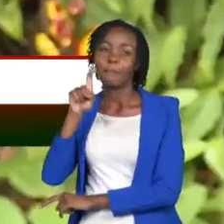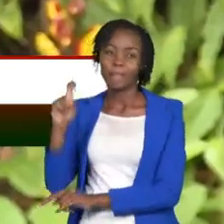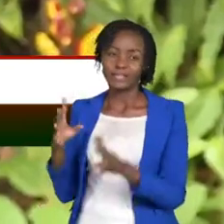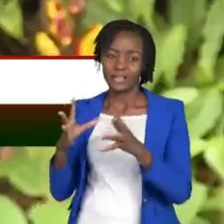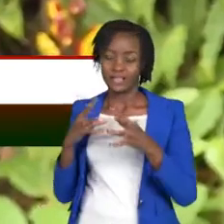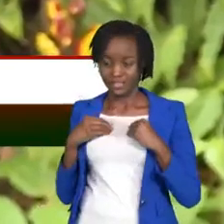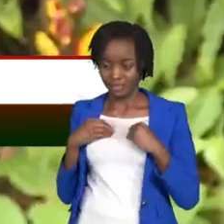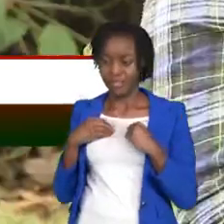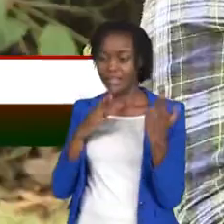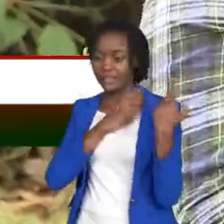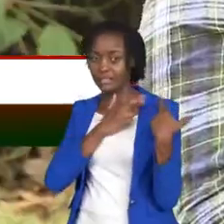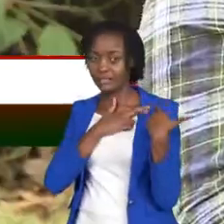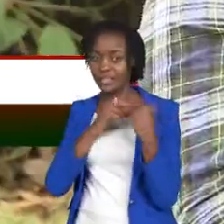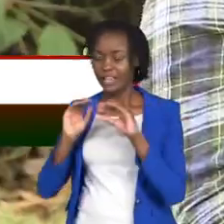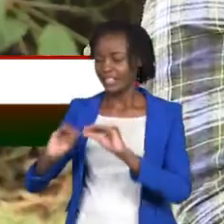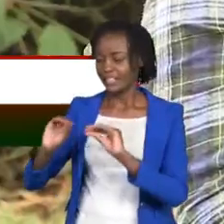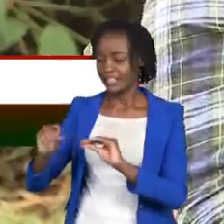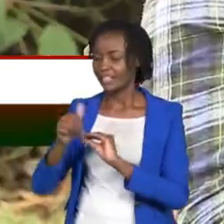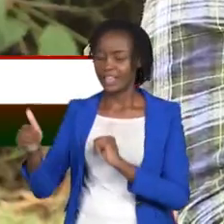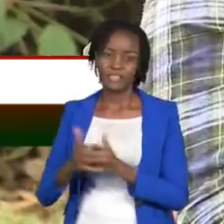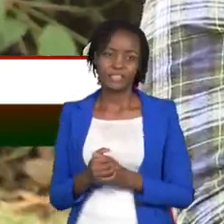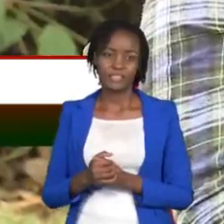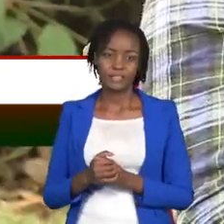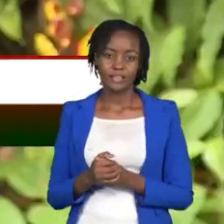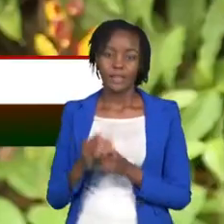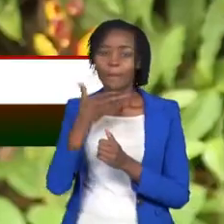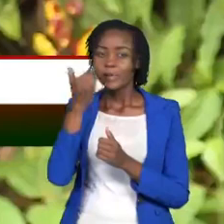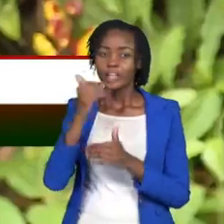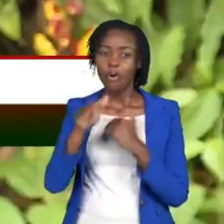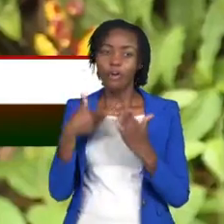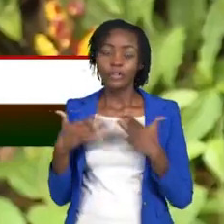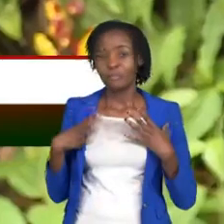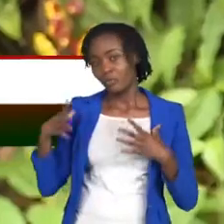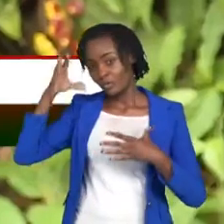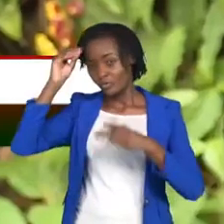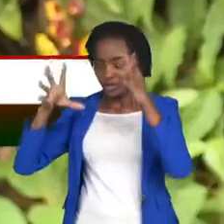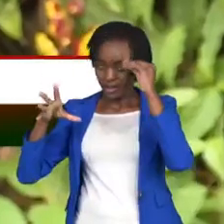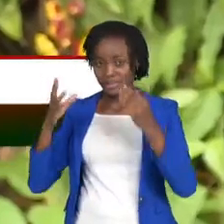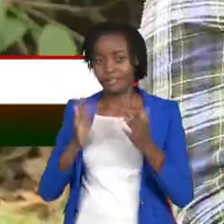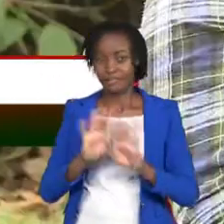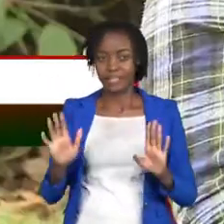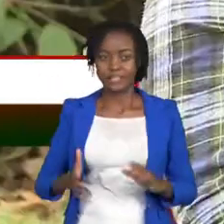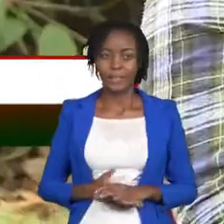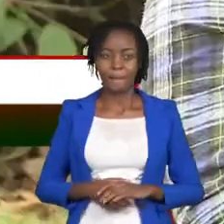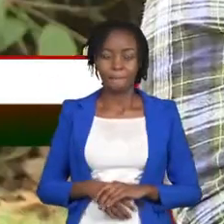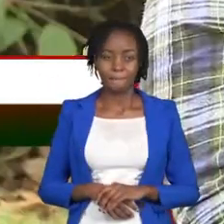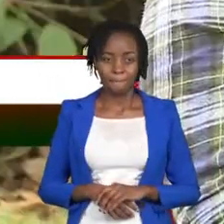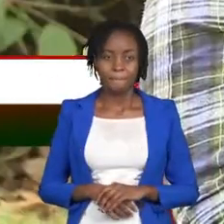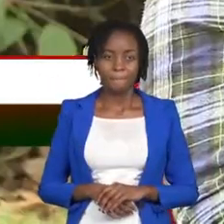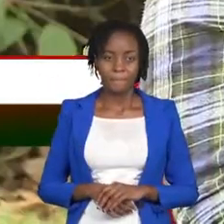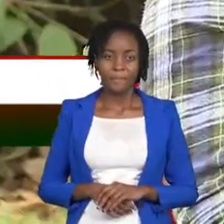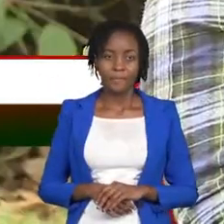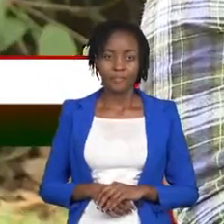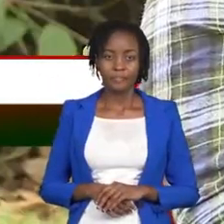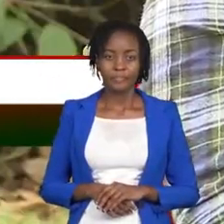and teach them. If these people won't be able to teach them, well, let's learn from their mistake. Let us not repeat what they are doing. Let us now teach them for ourselves. Yes,